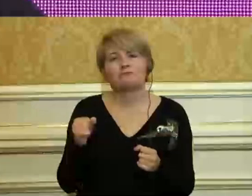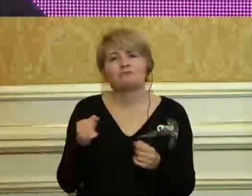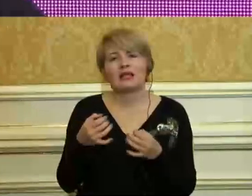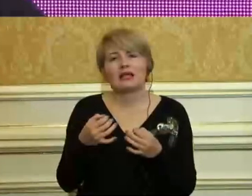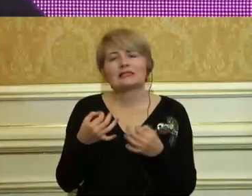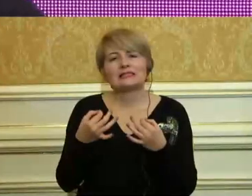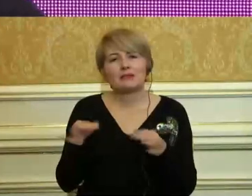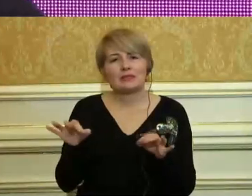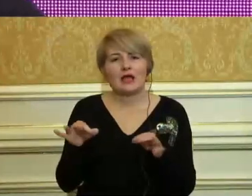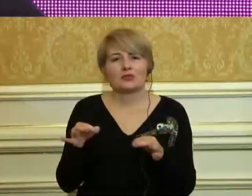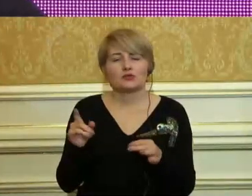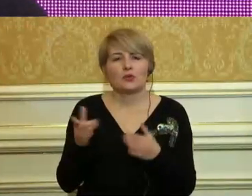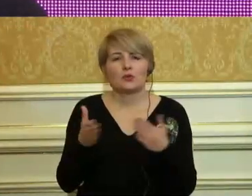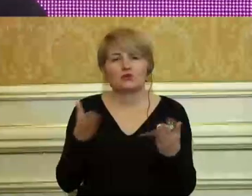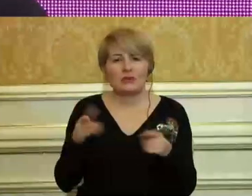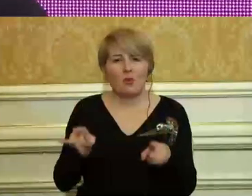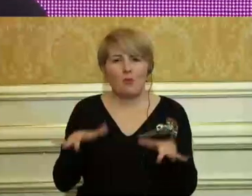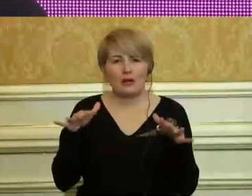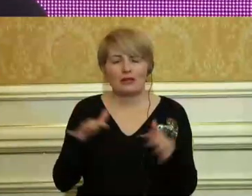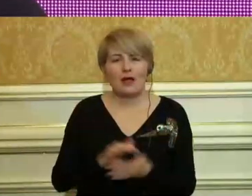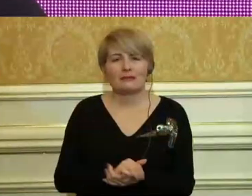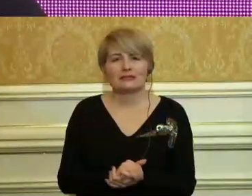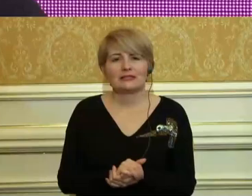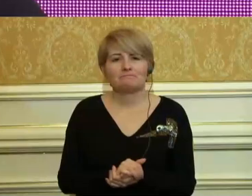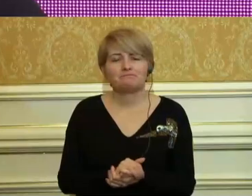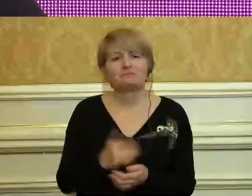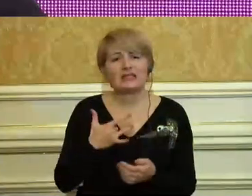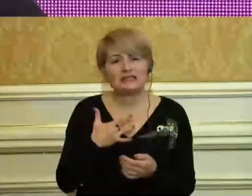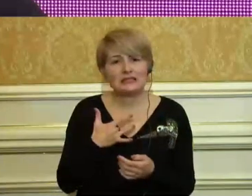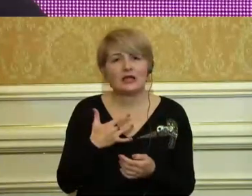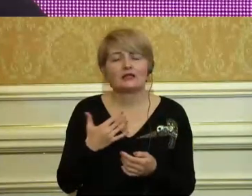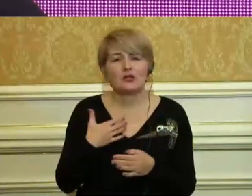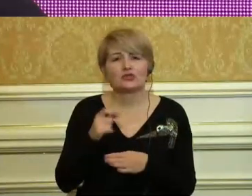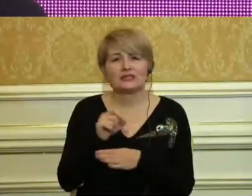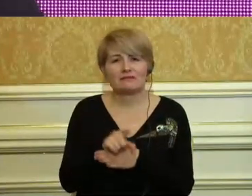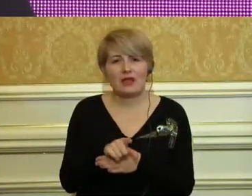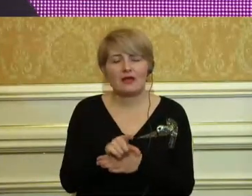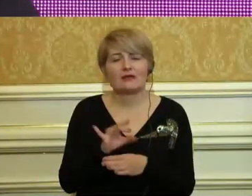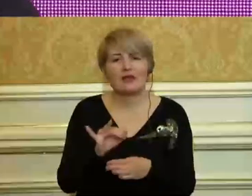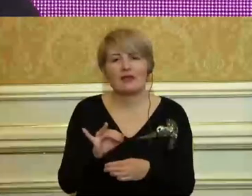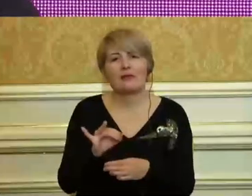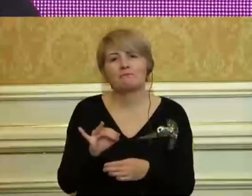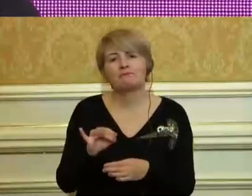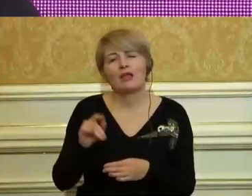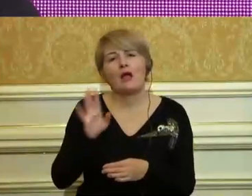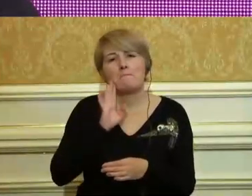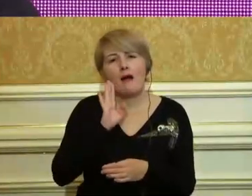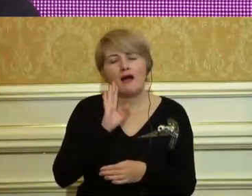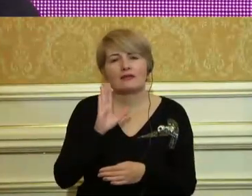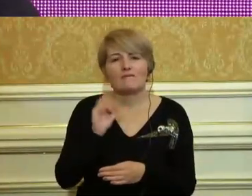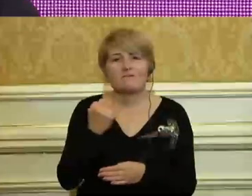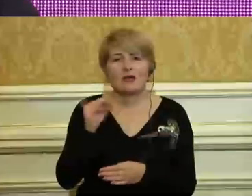we have to break through the discrimination in the parliament. And it's also a very important task for us. And I think that